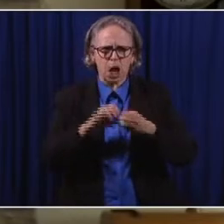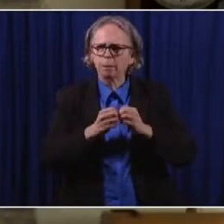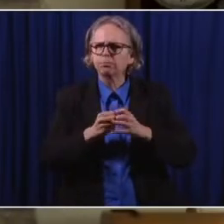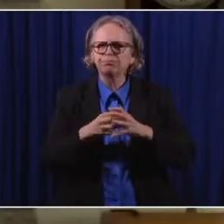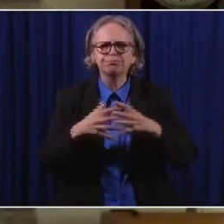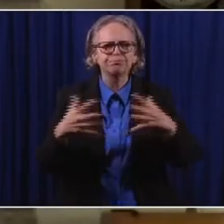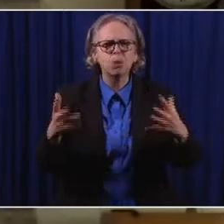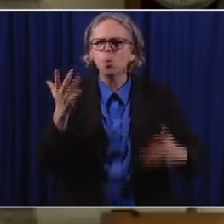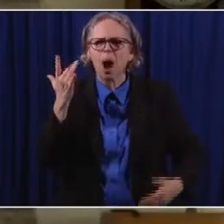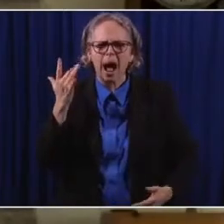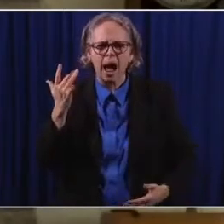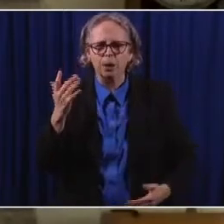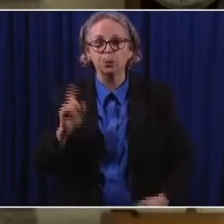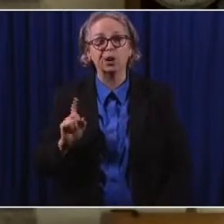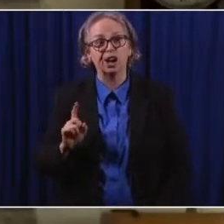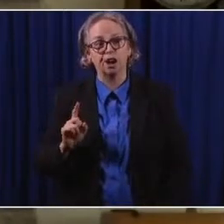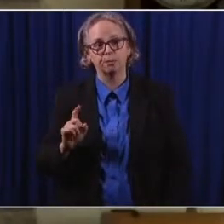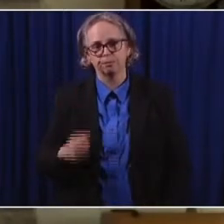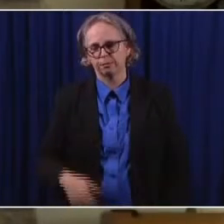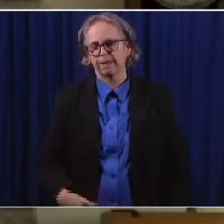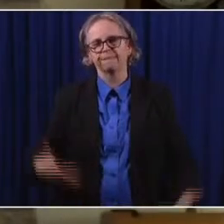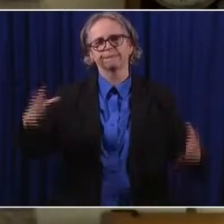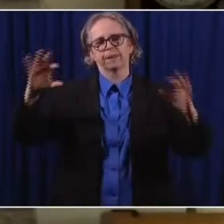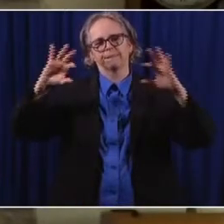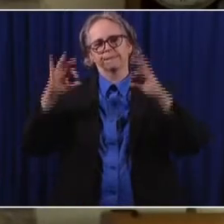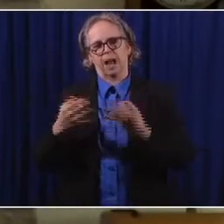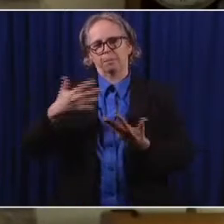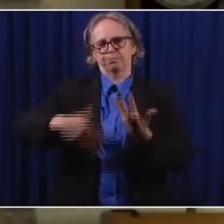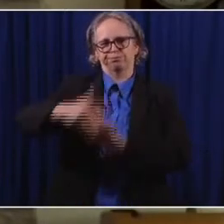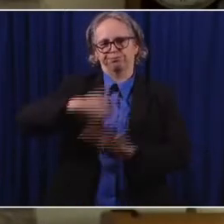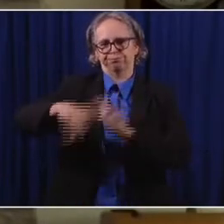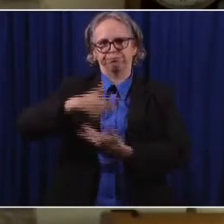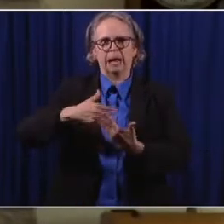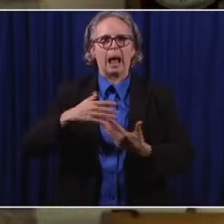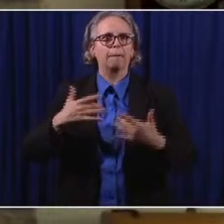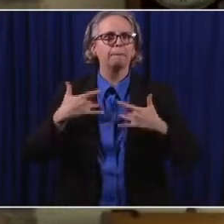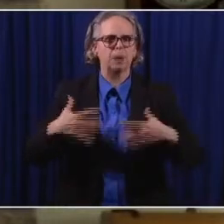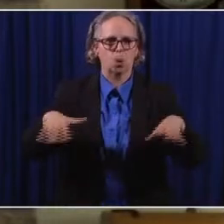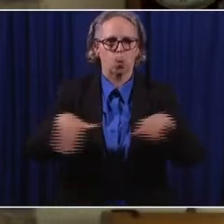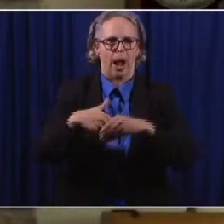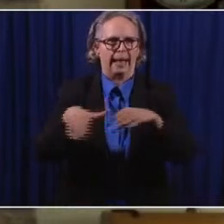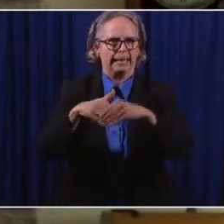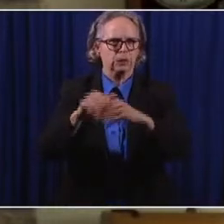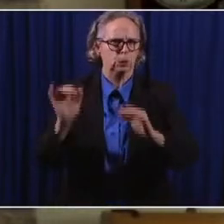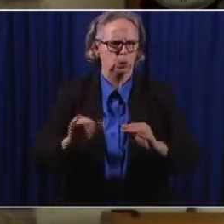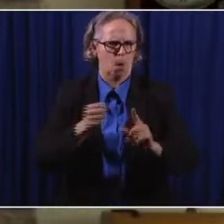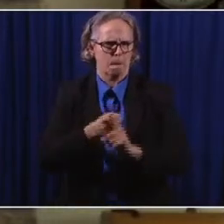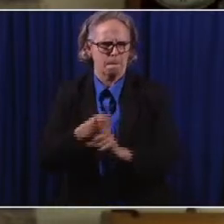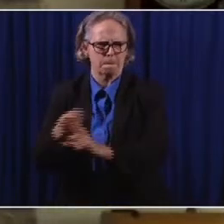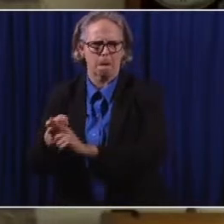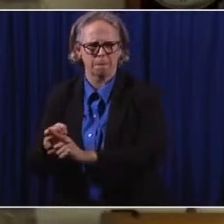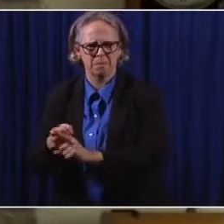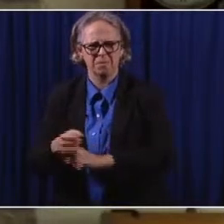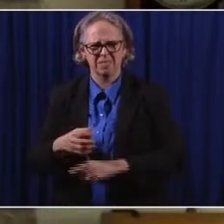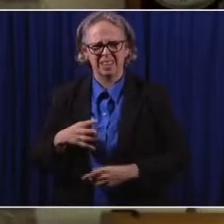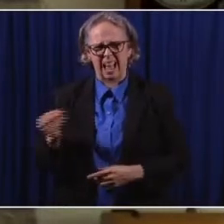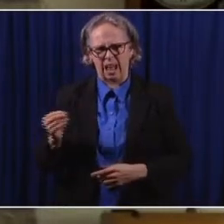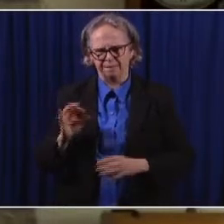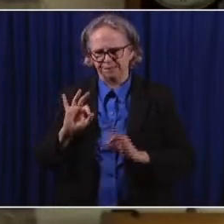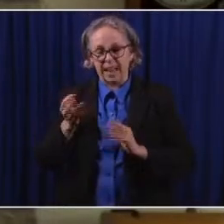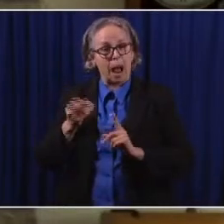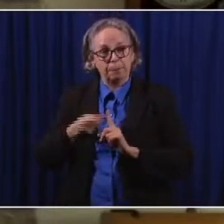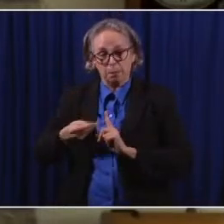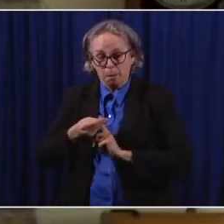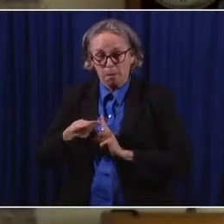including many weddings. They also said there's spread in households from one family to another, one